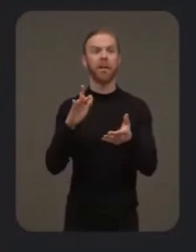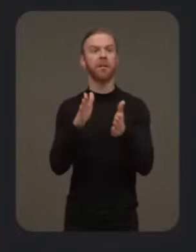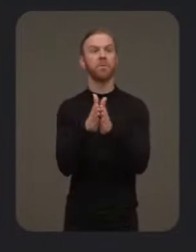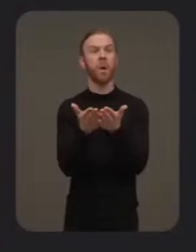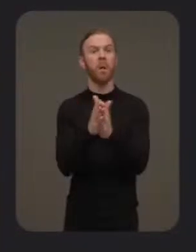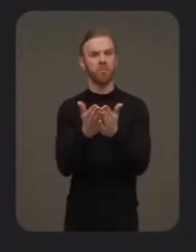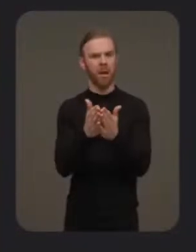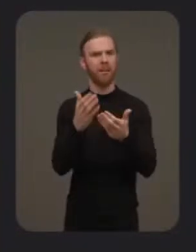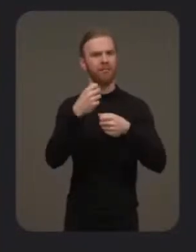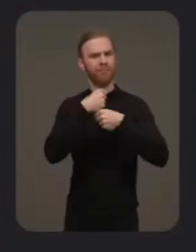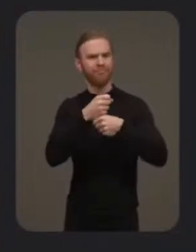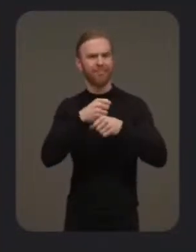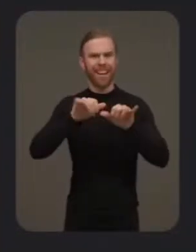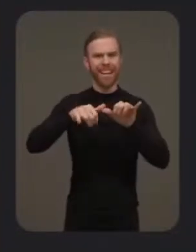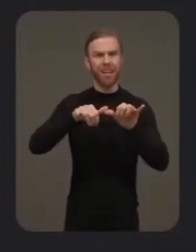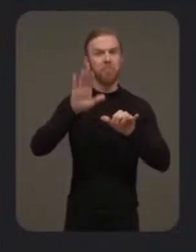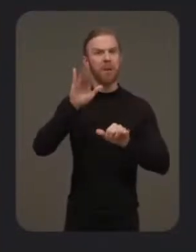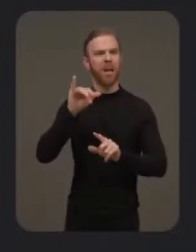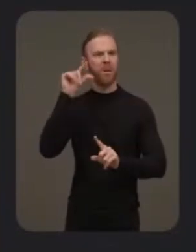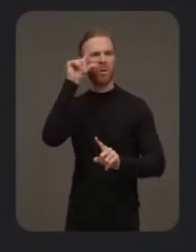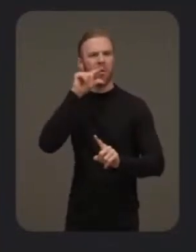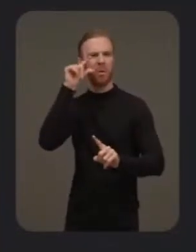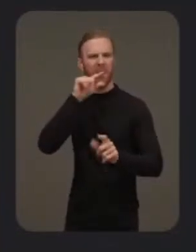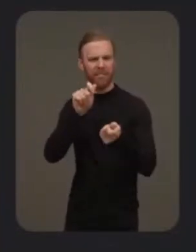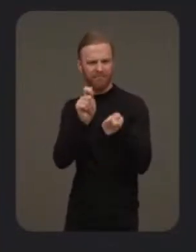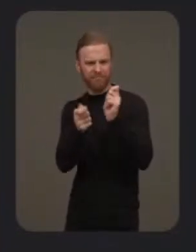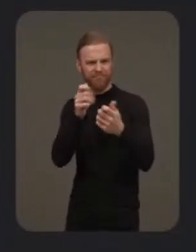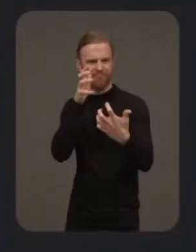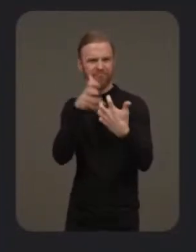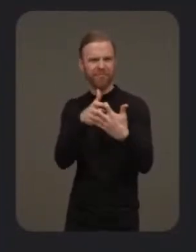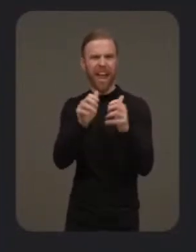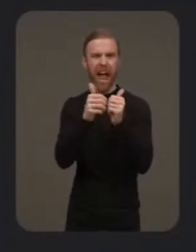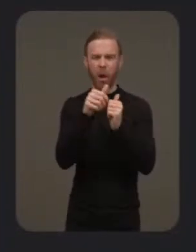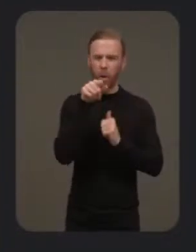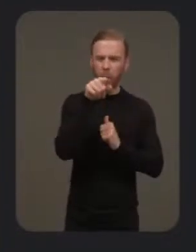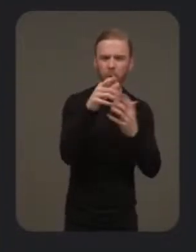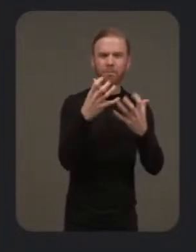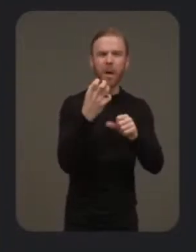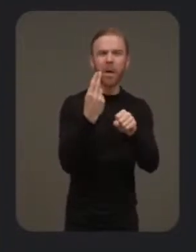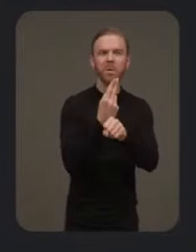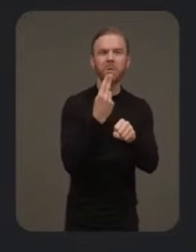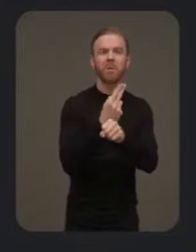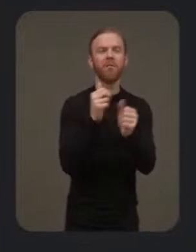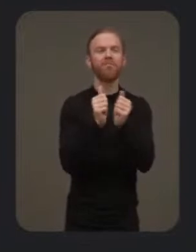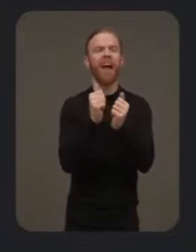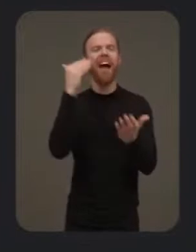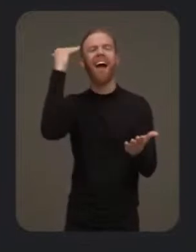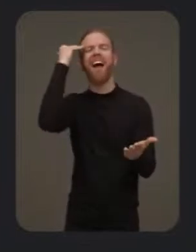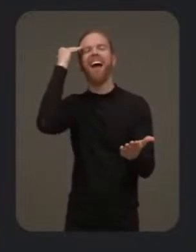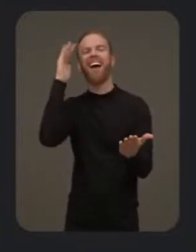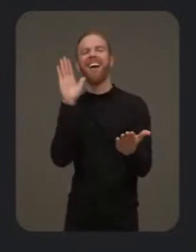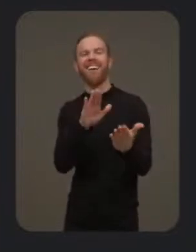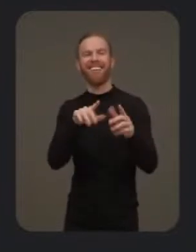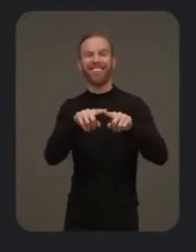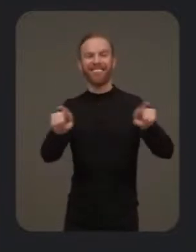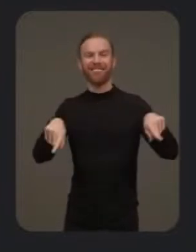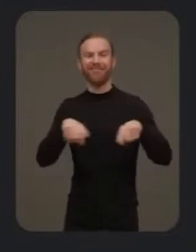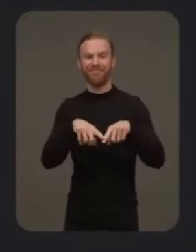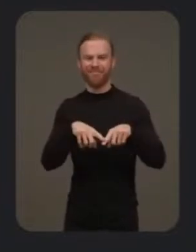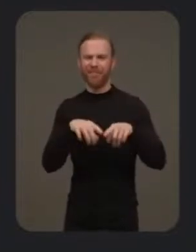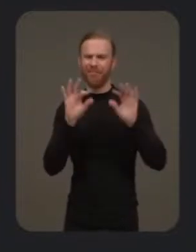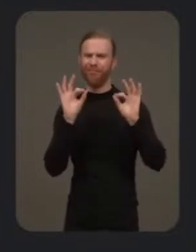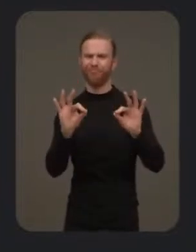foldable engineered by Google to adapt to how you want to use it, with a familiar front display that works great when it's